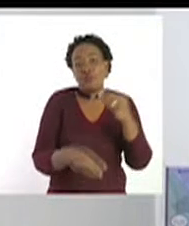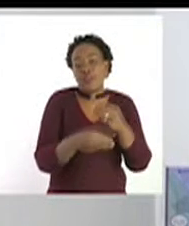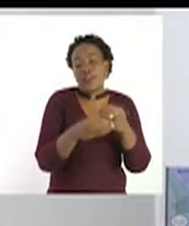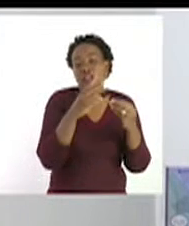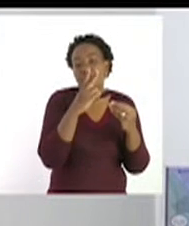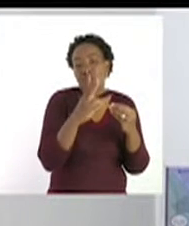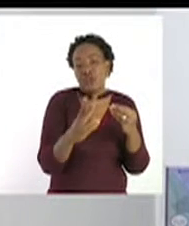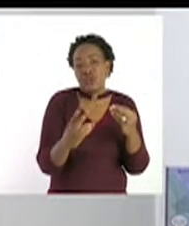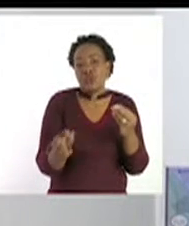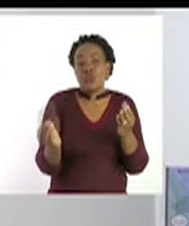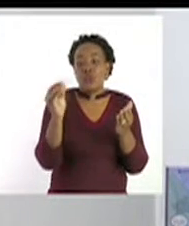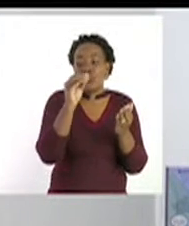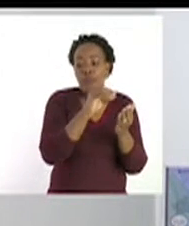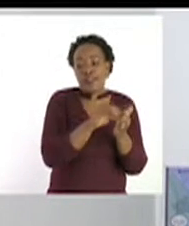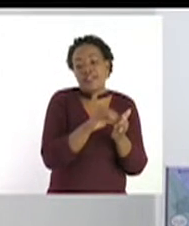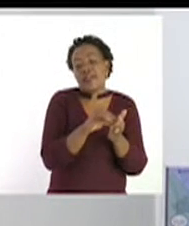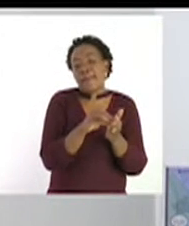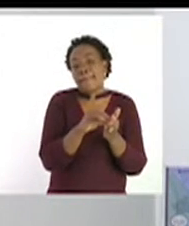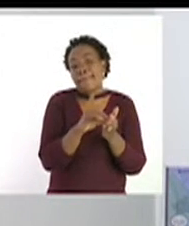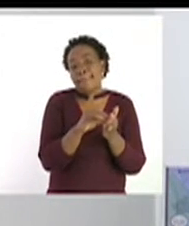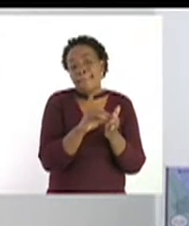2 points.